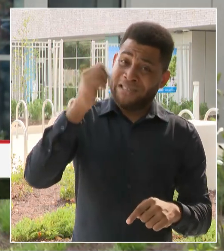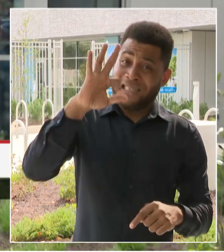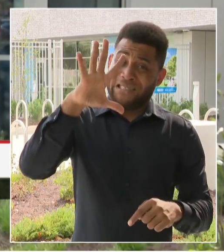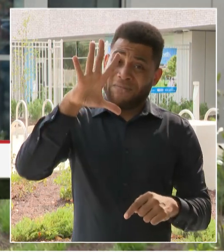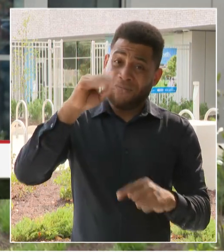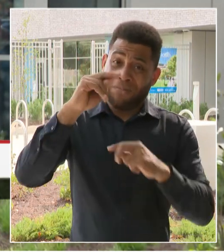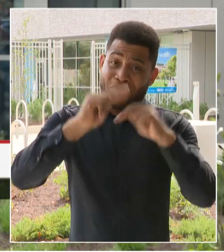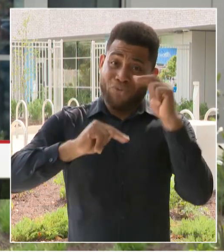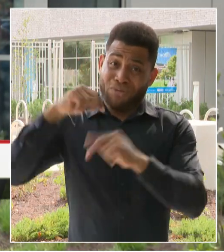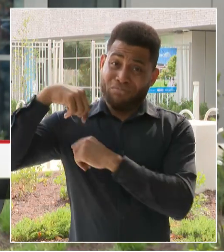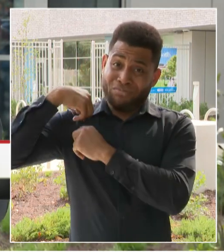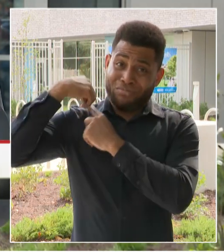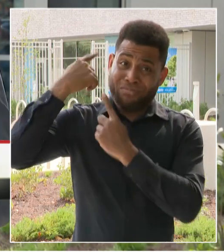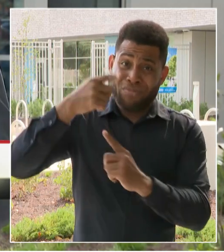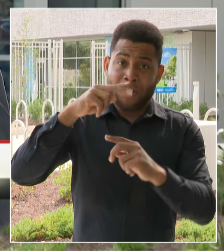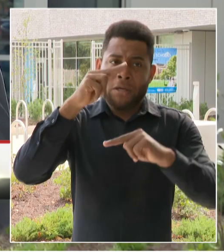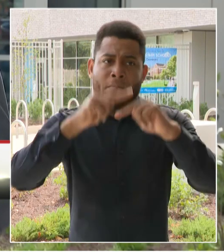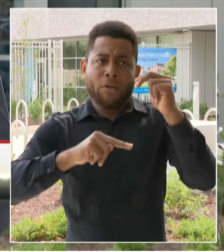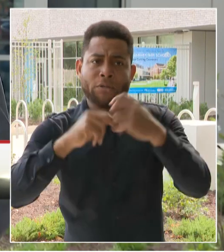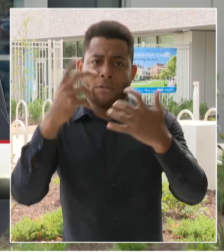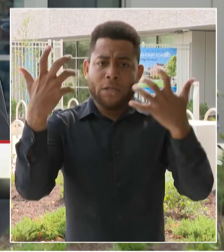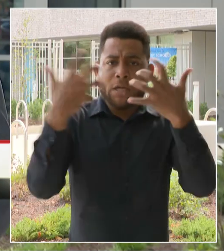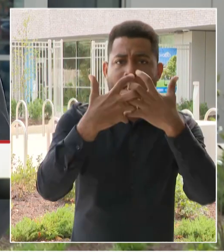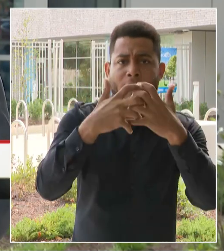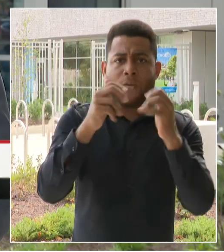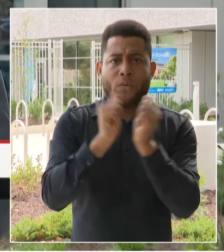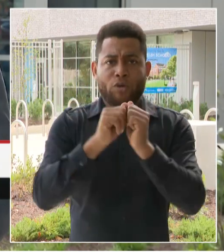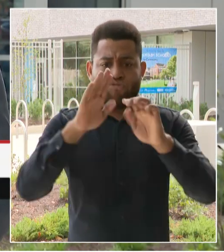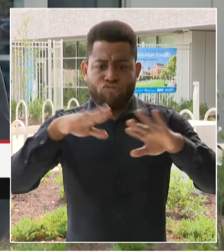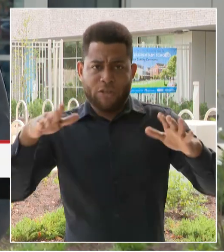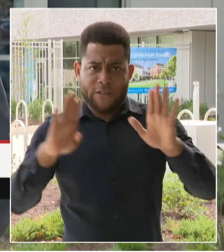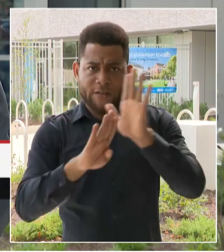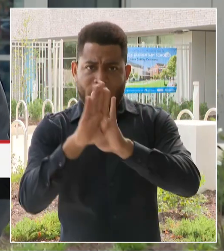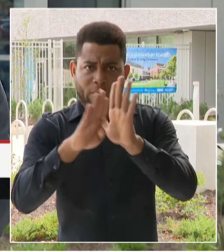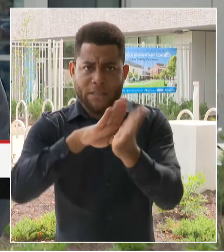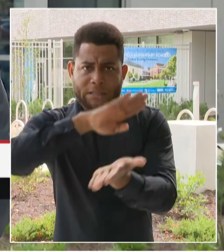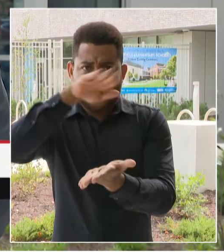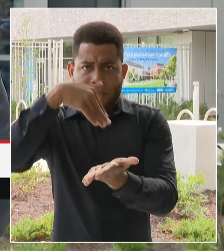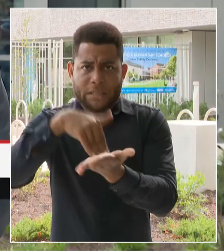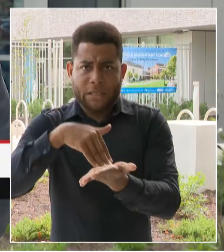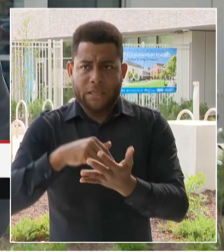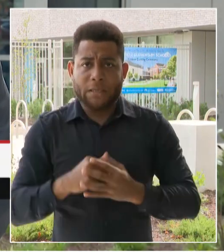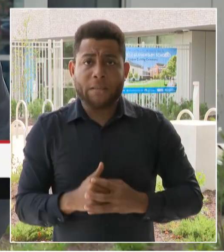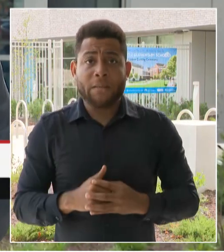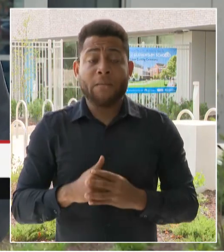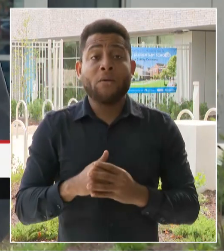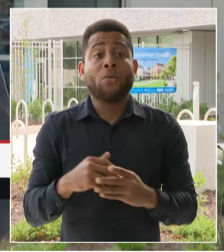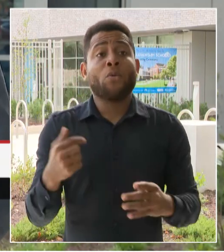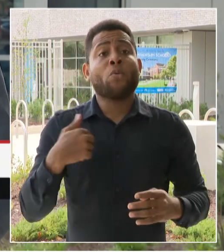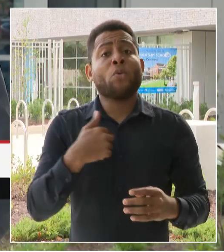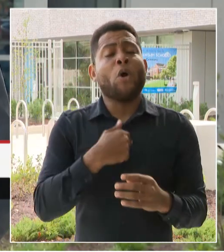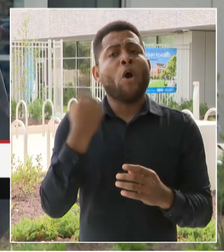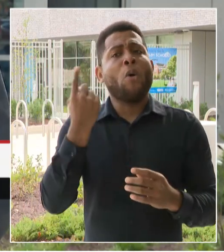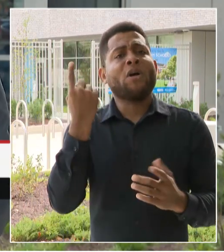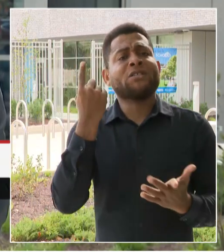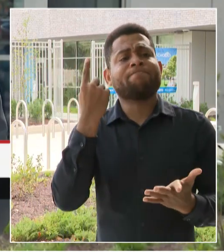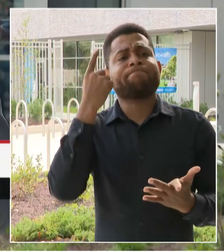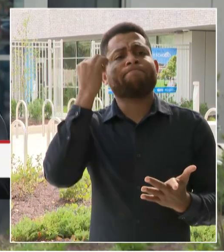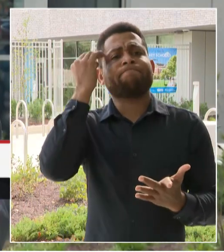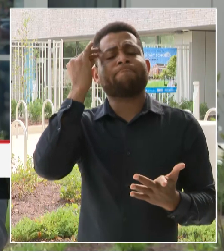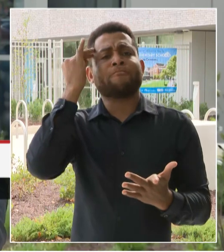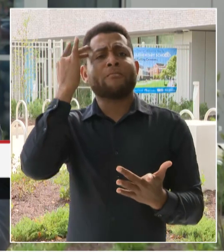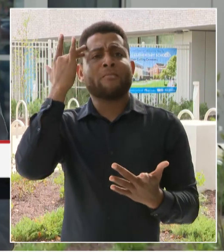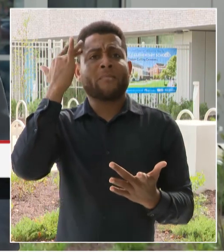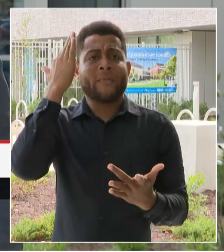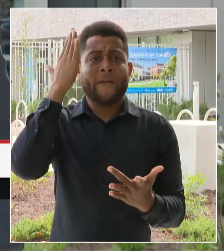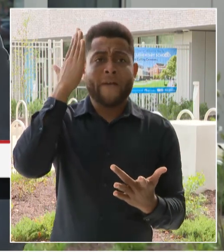childhood development center. Also, we are designing with the future in mind, and this building will meet LEED Gold standards. What does